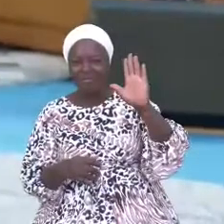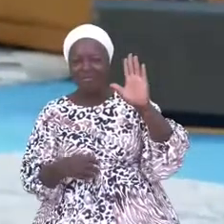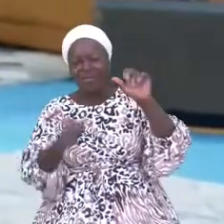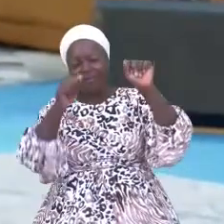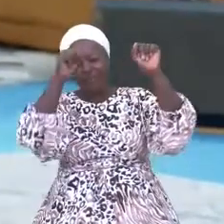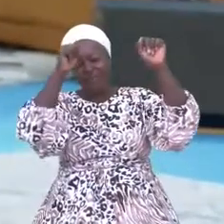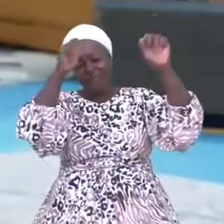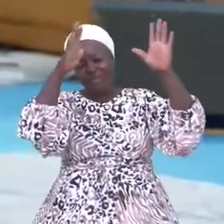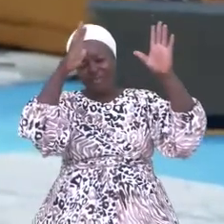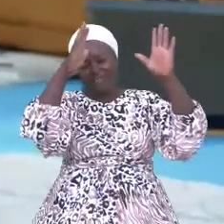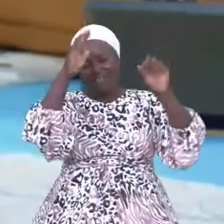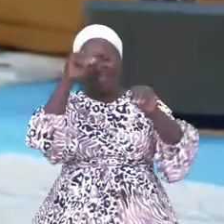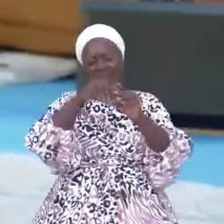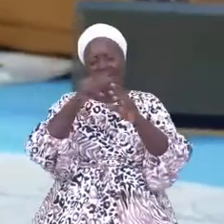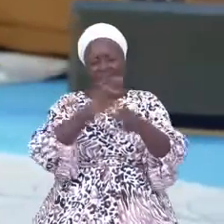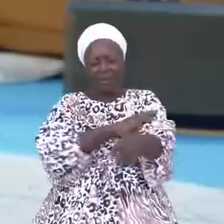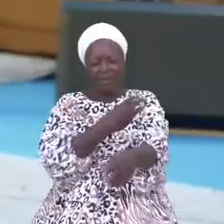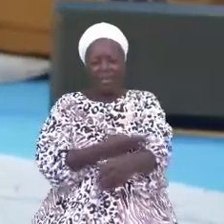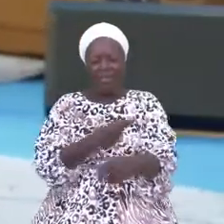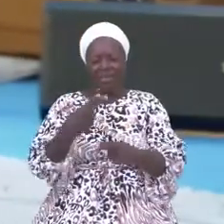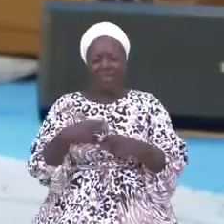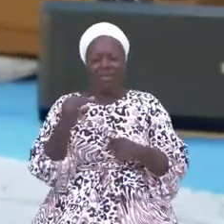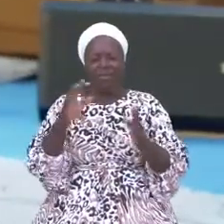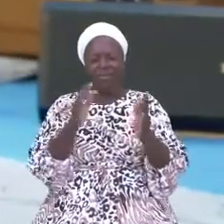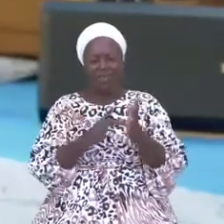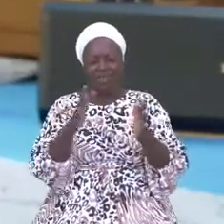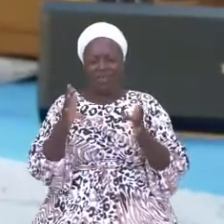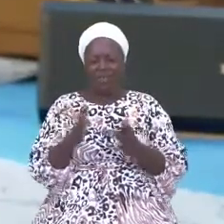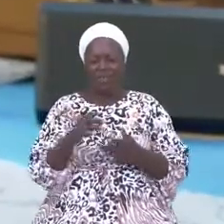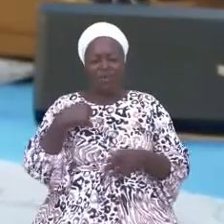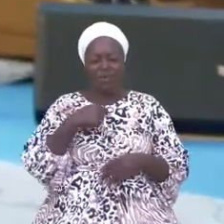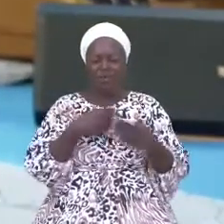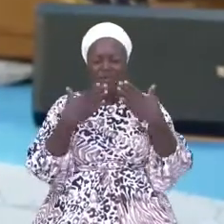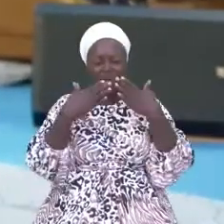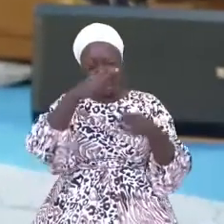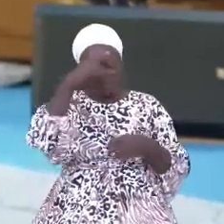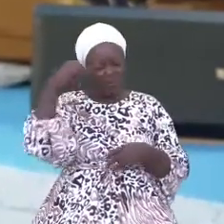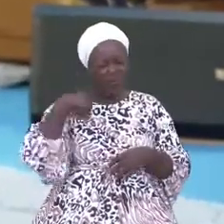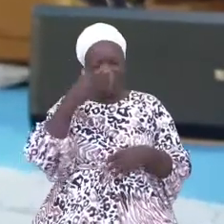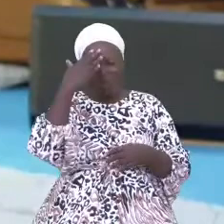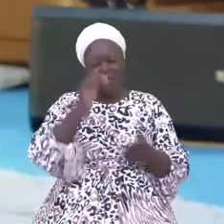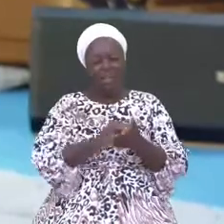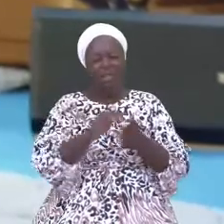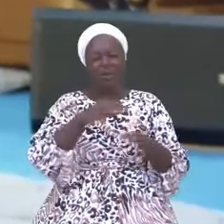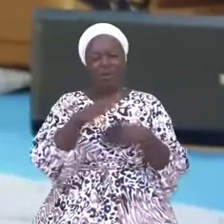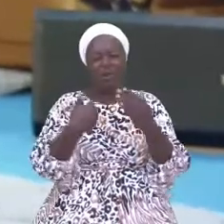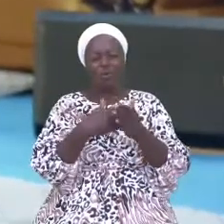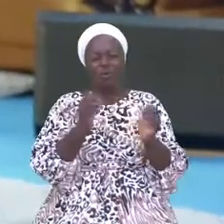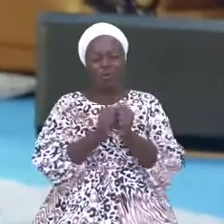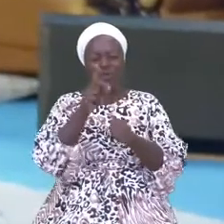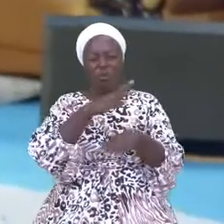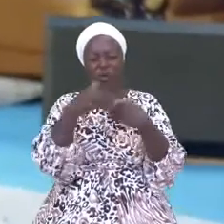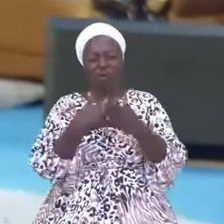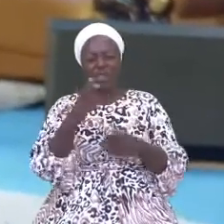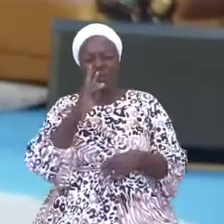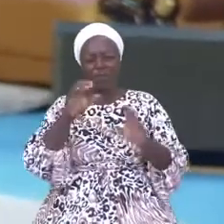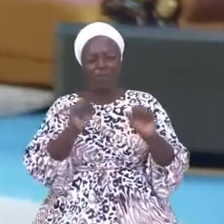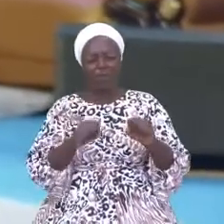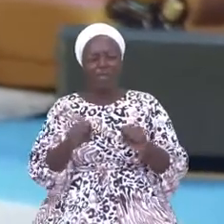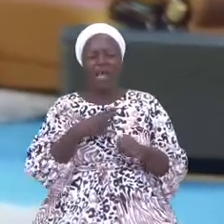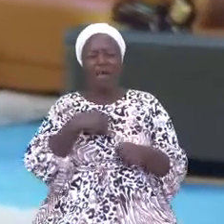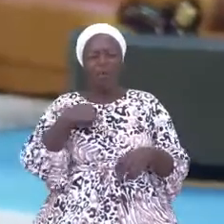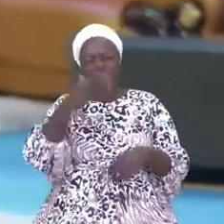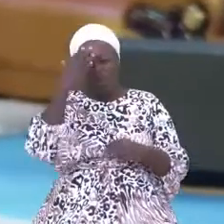Father, in the mighty name of Jesus, we thank you because we know with you all things are possible. And we know